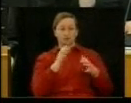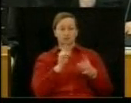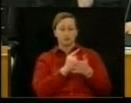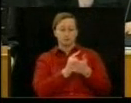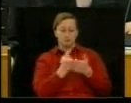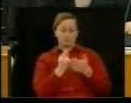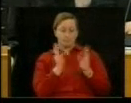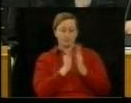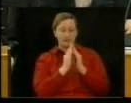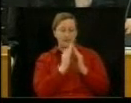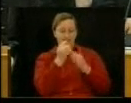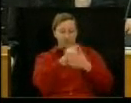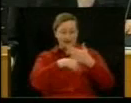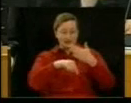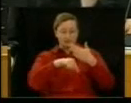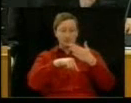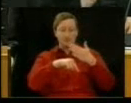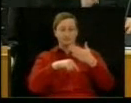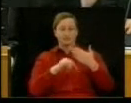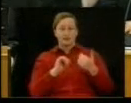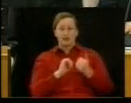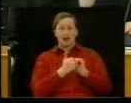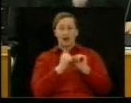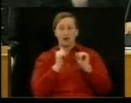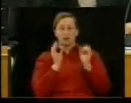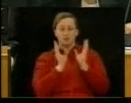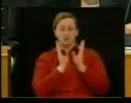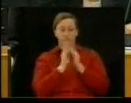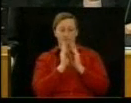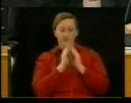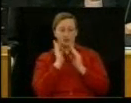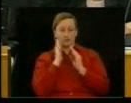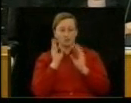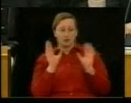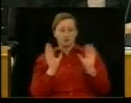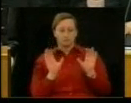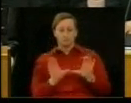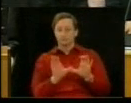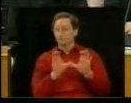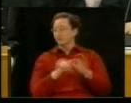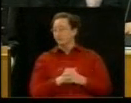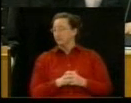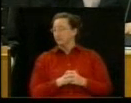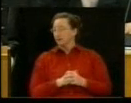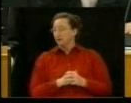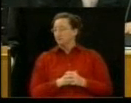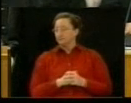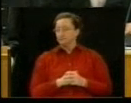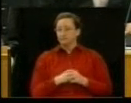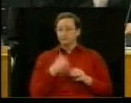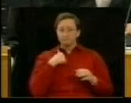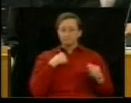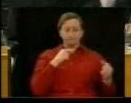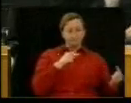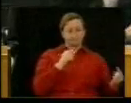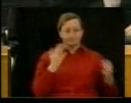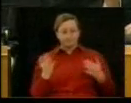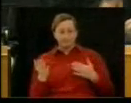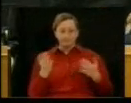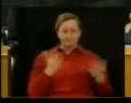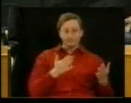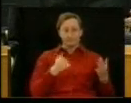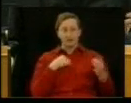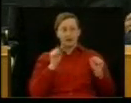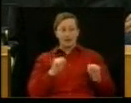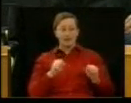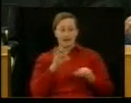what you're wanting to do and how the meeting will go? I'm like Commissioner Hammond. I'm sort of back and forth. I mean, I could go ahead and